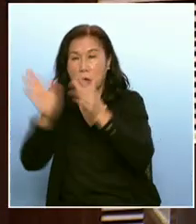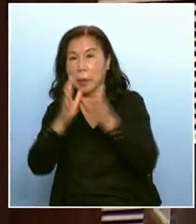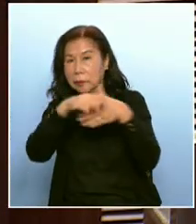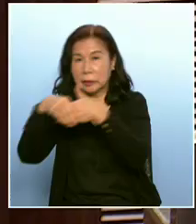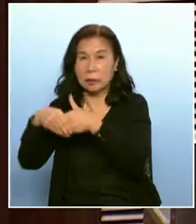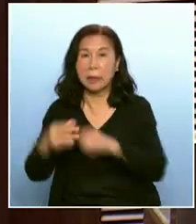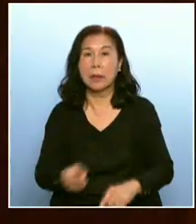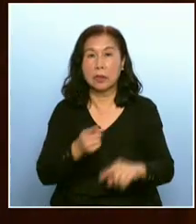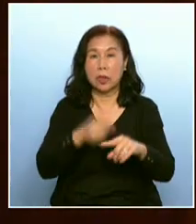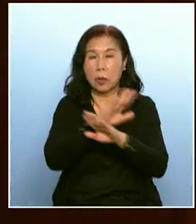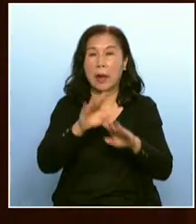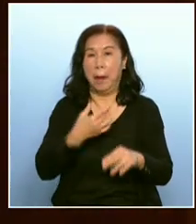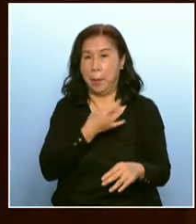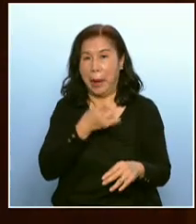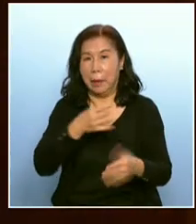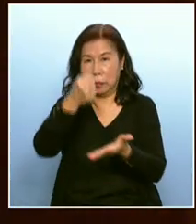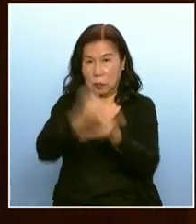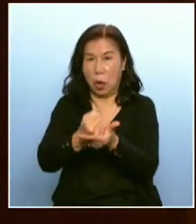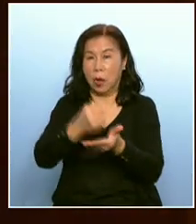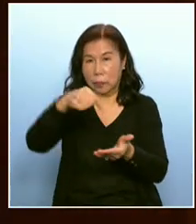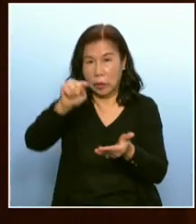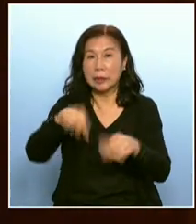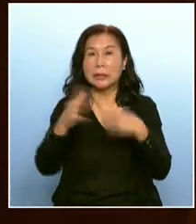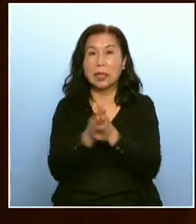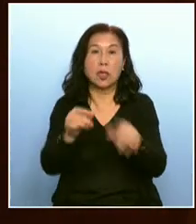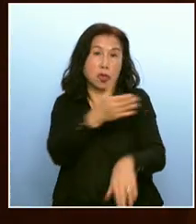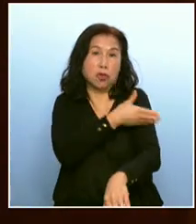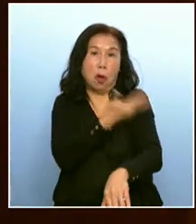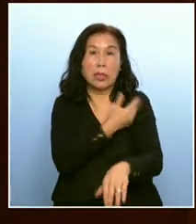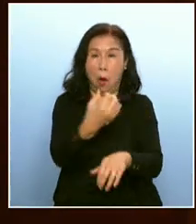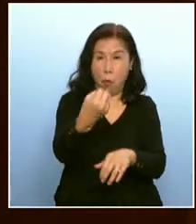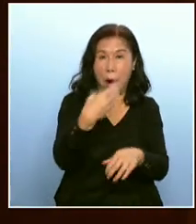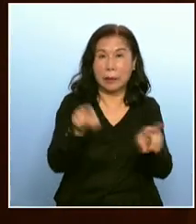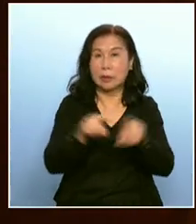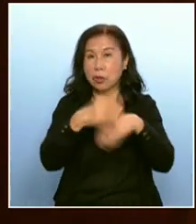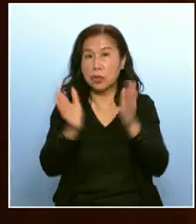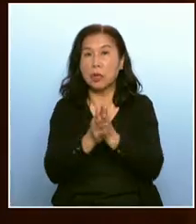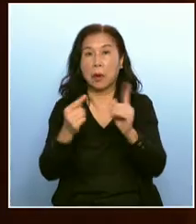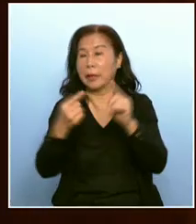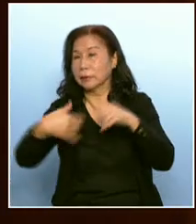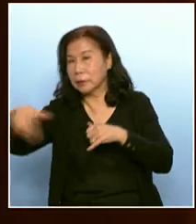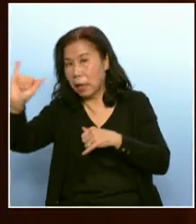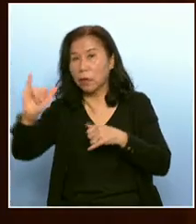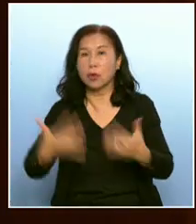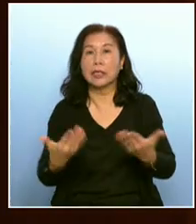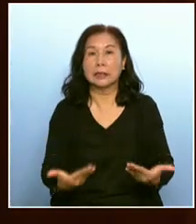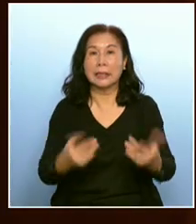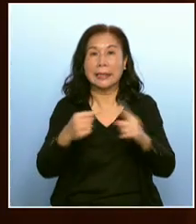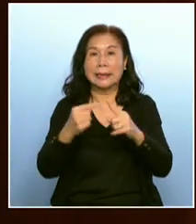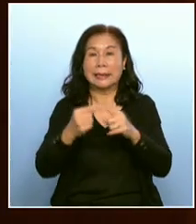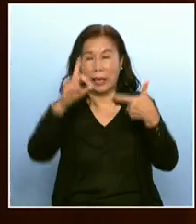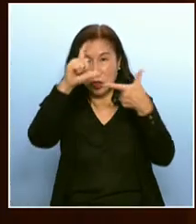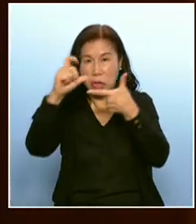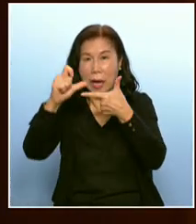support of the cameras are left. I've already asked them to remove the cameras. I will make sure